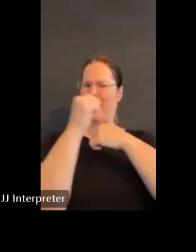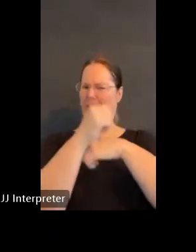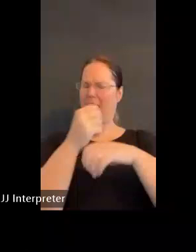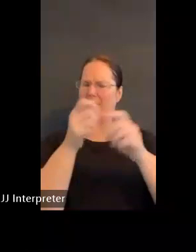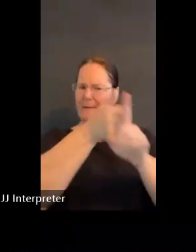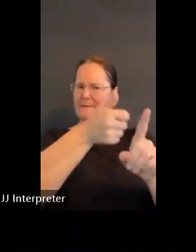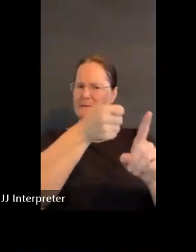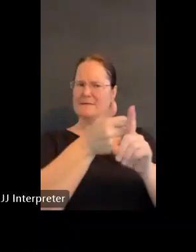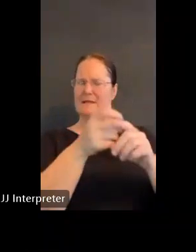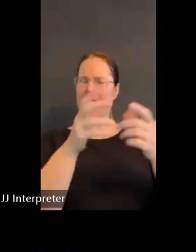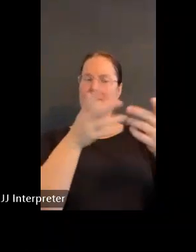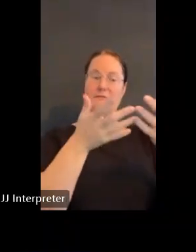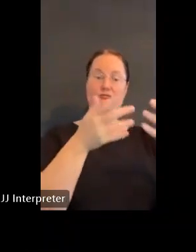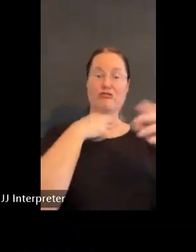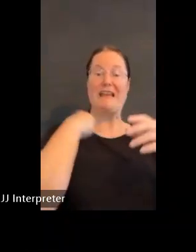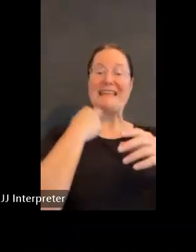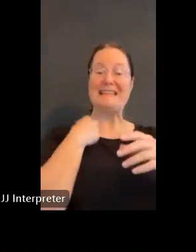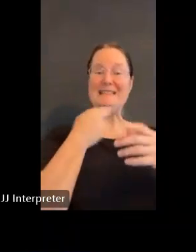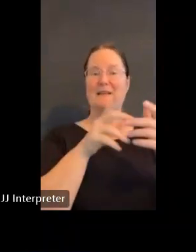from disability-related protection.